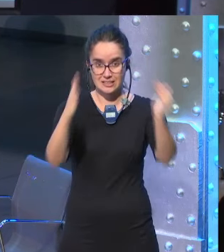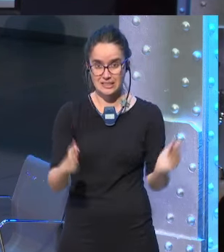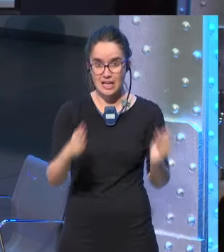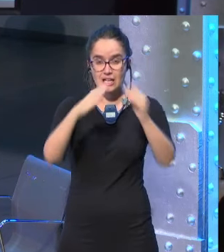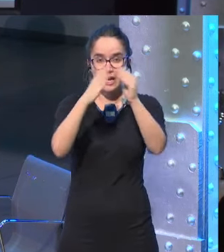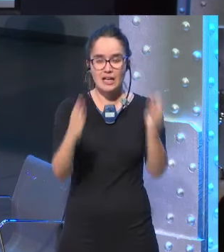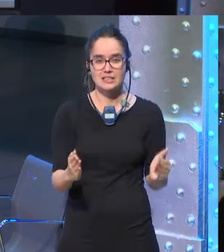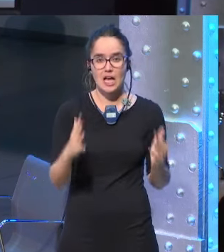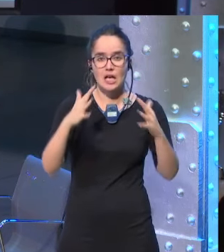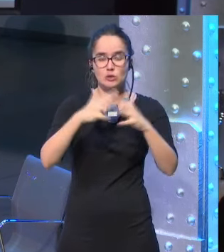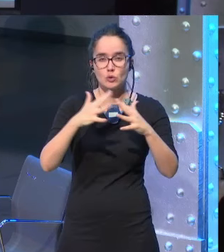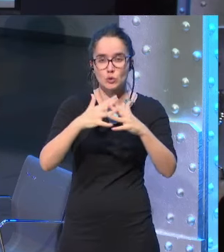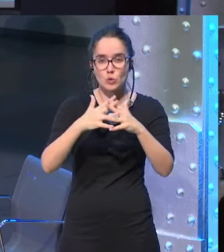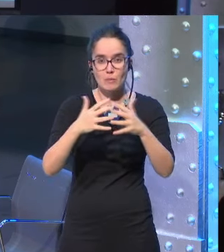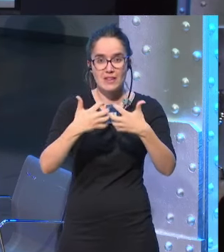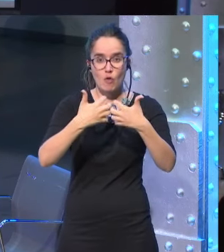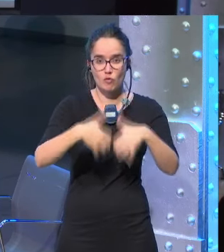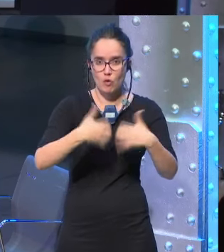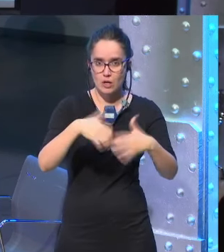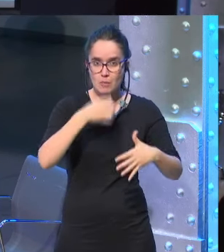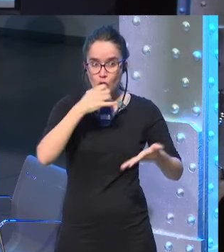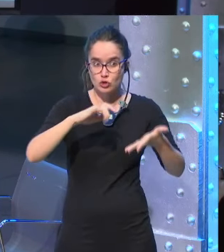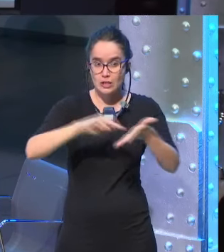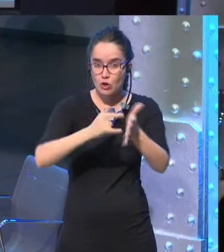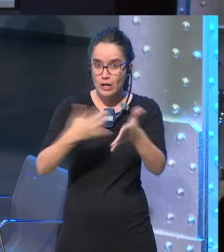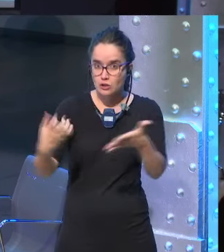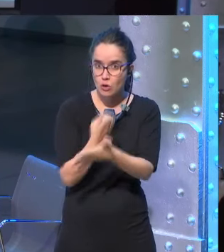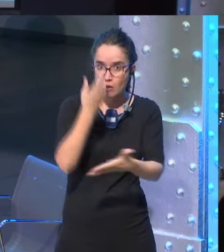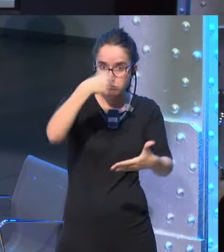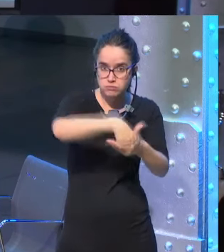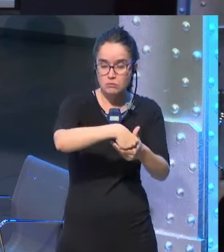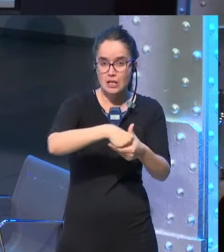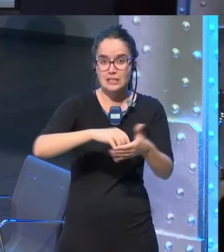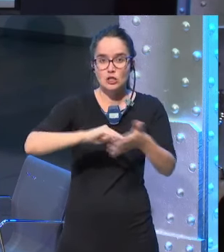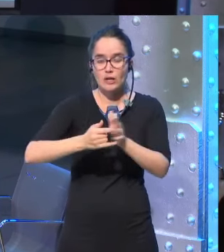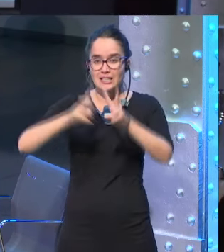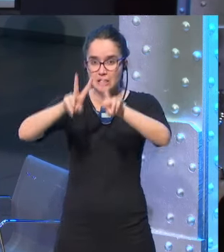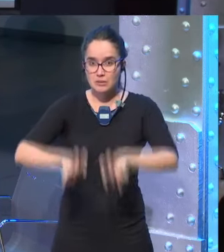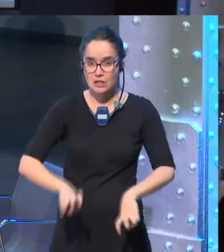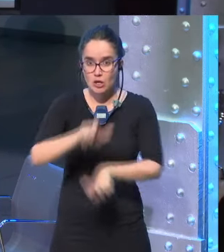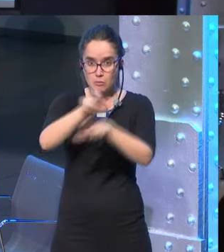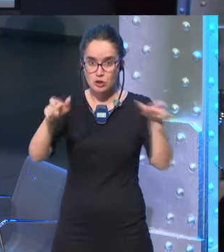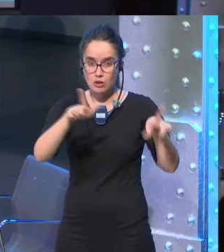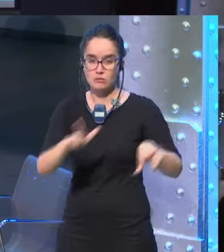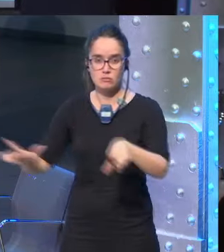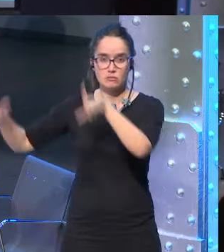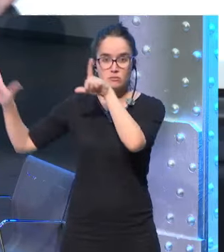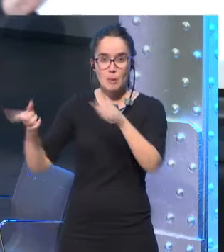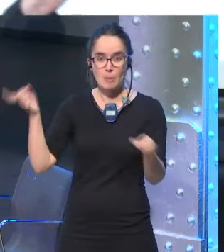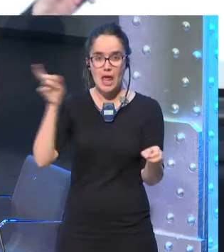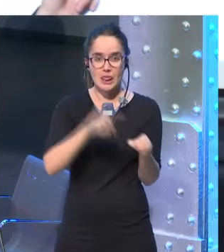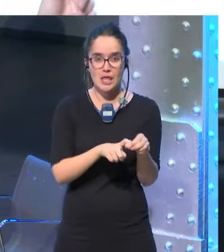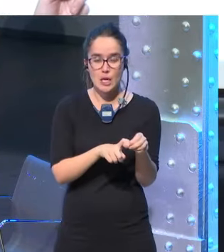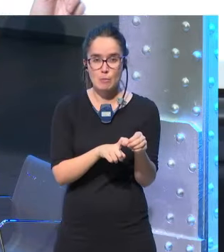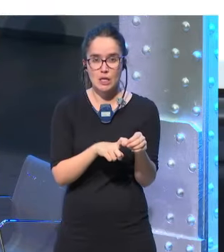the research technologies. And so actually, the people that you see here are the ones that are all engaged in this house. So almost